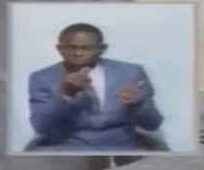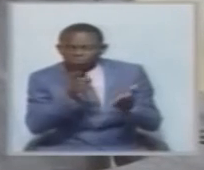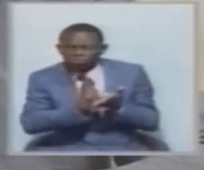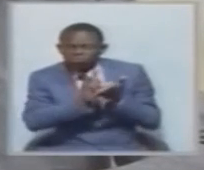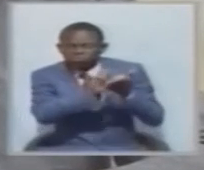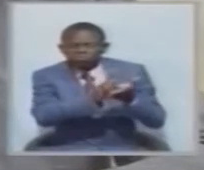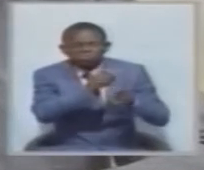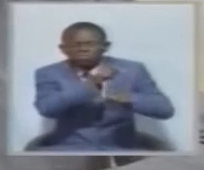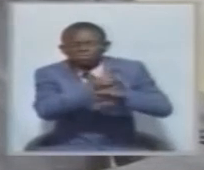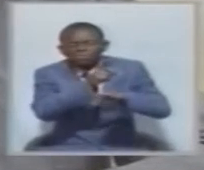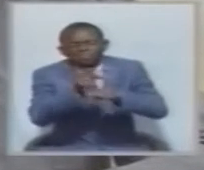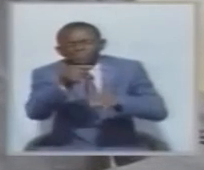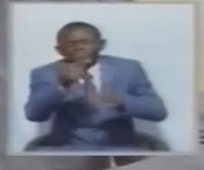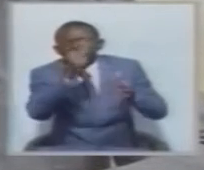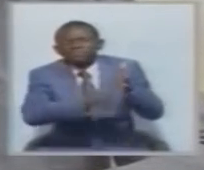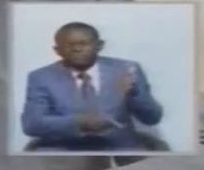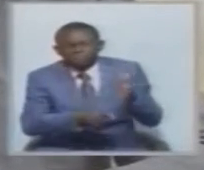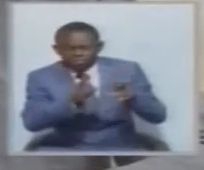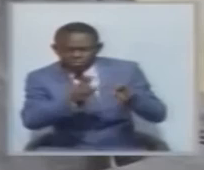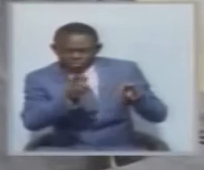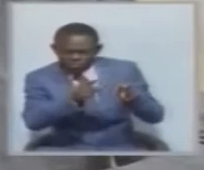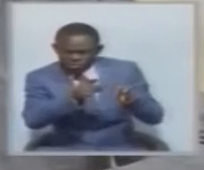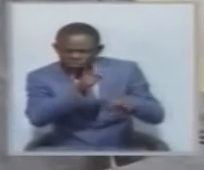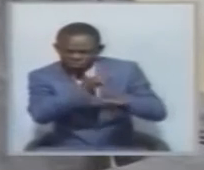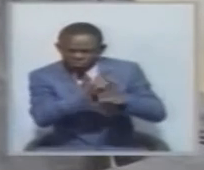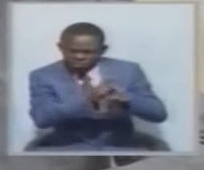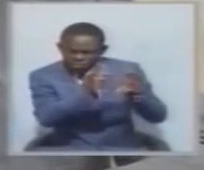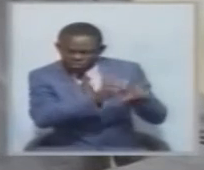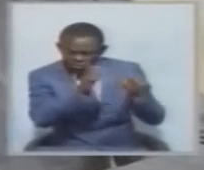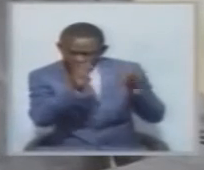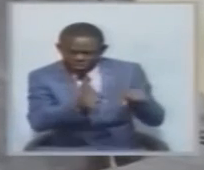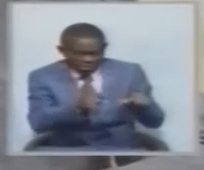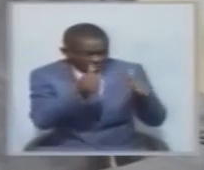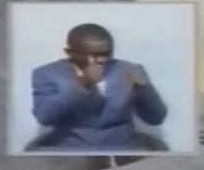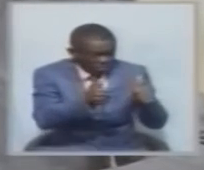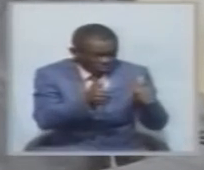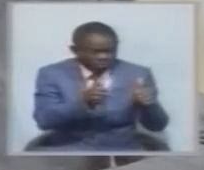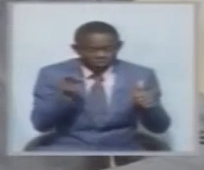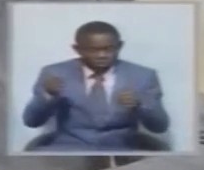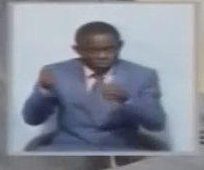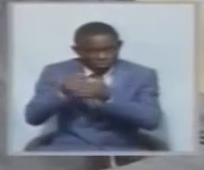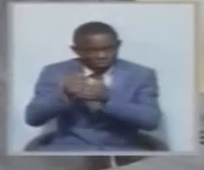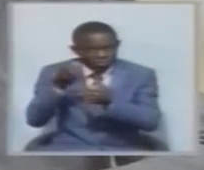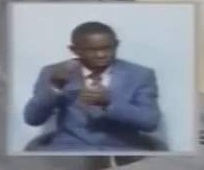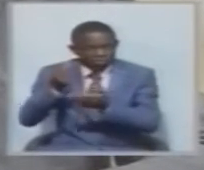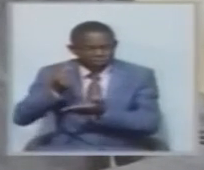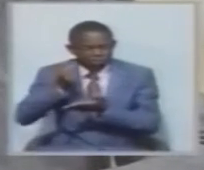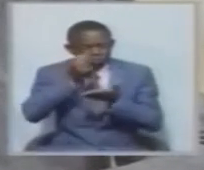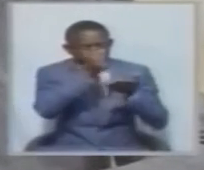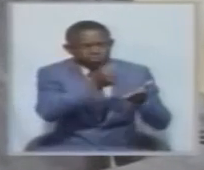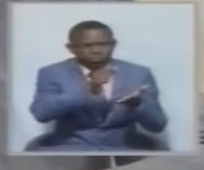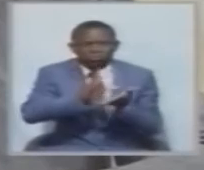pass. So when the monies are being released by the bank, then the bank should